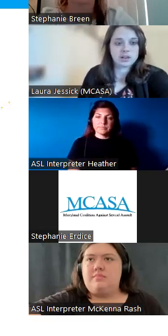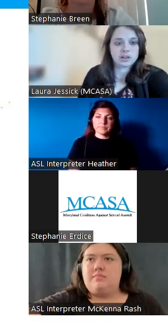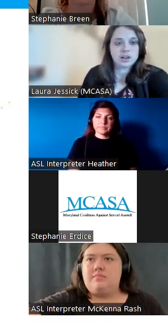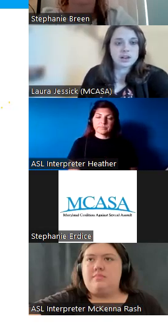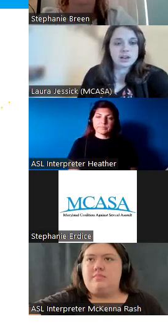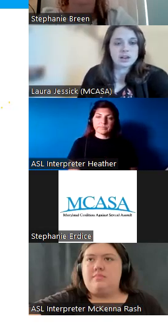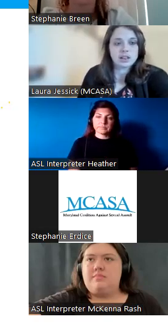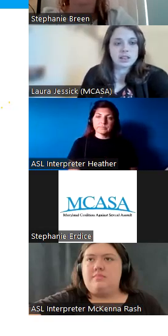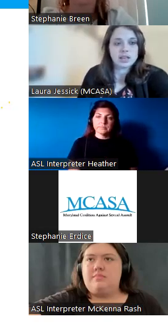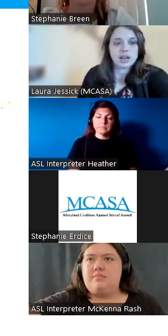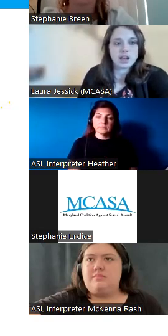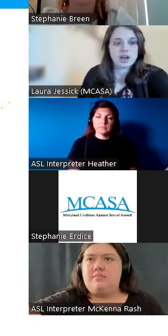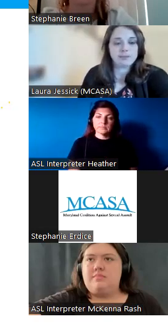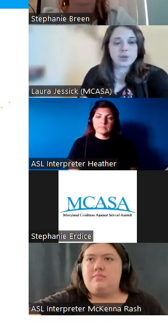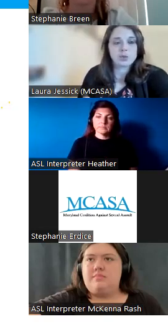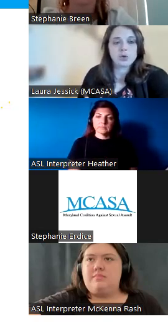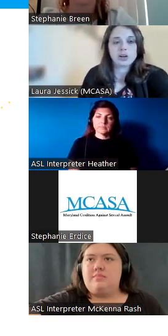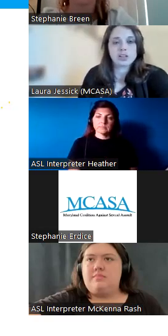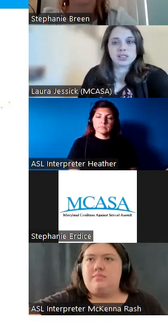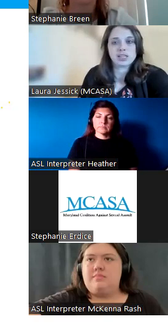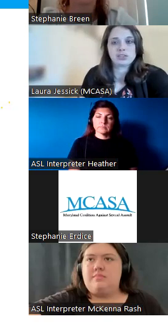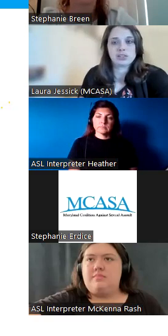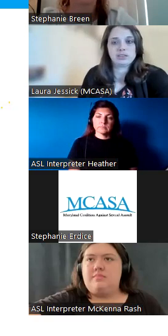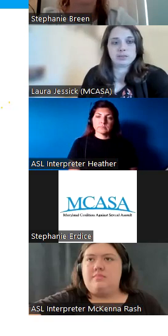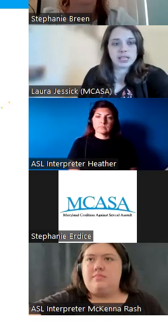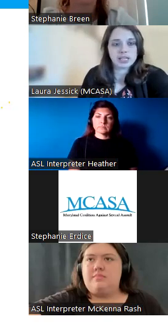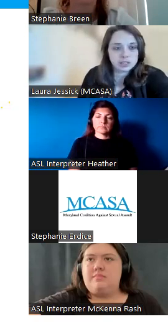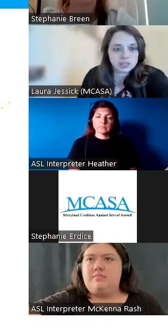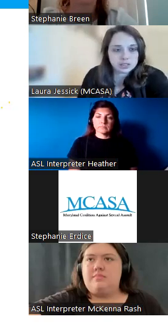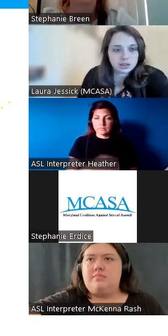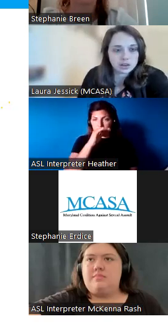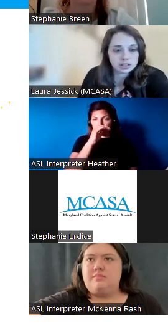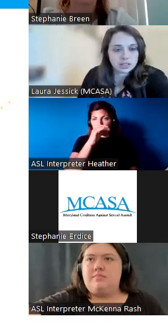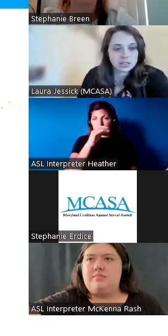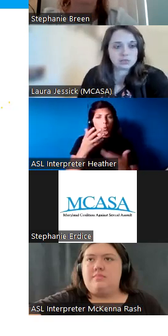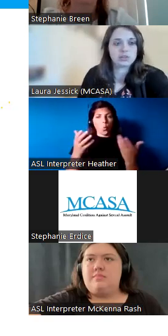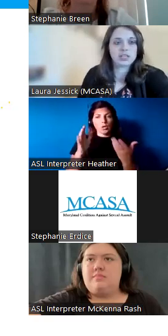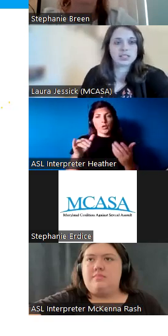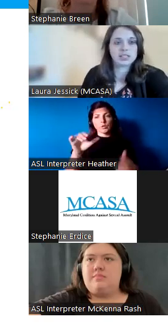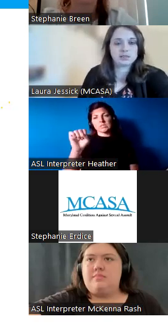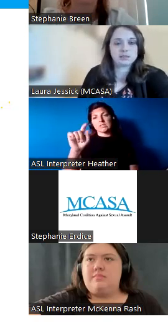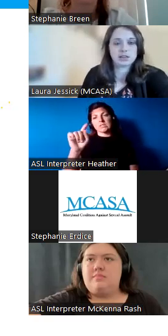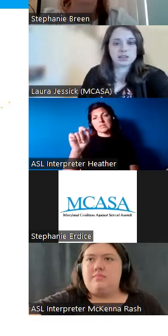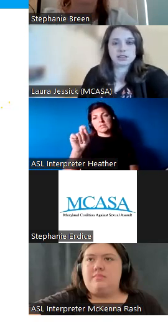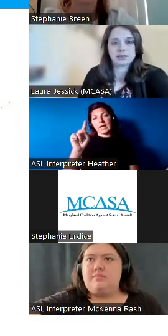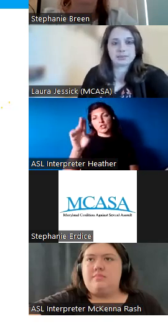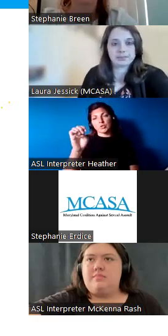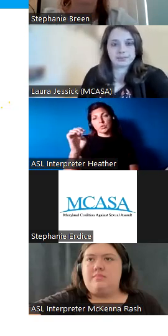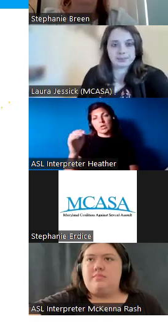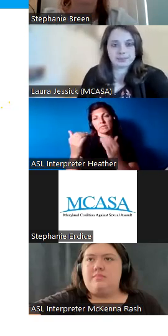Great. And then what are the statute of limitations on sexual assault cases in